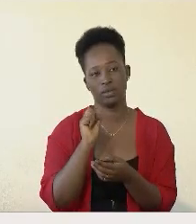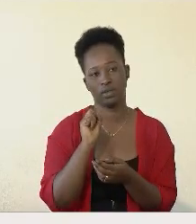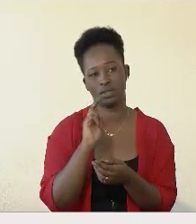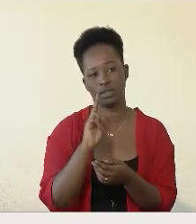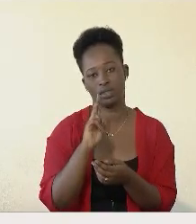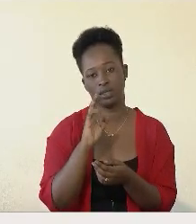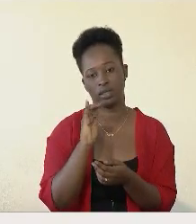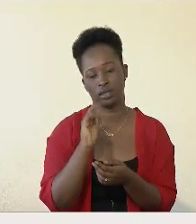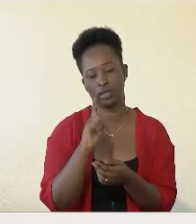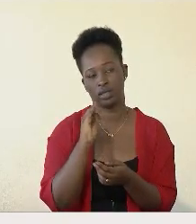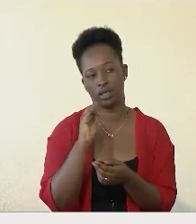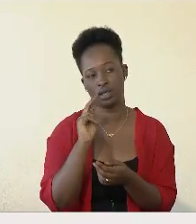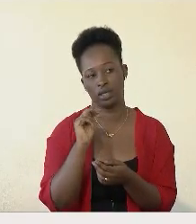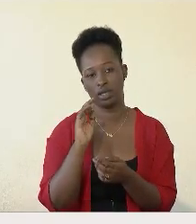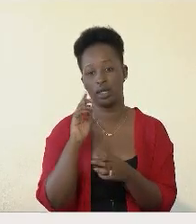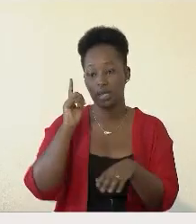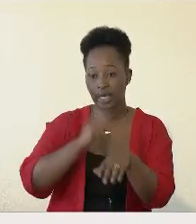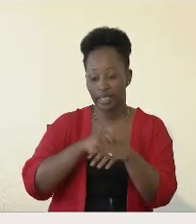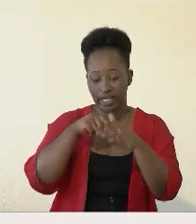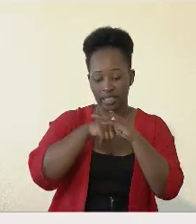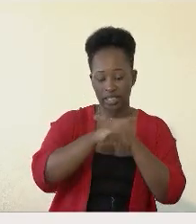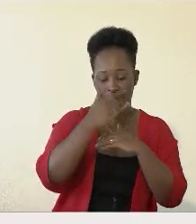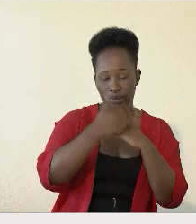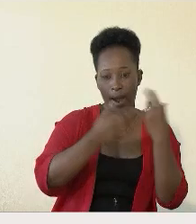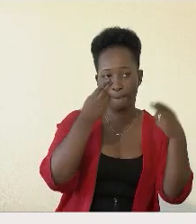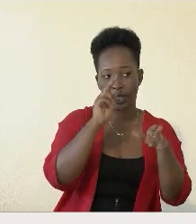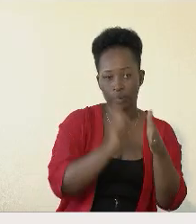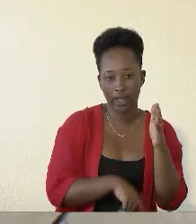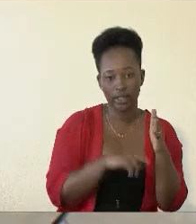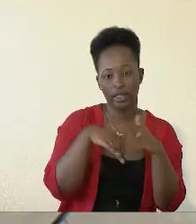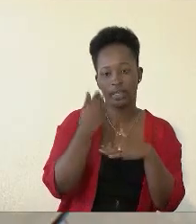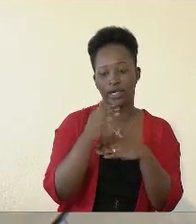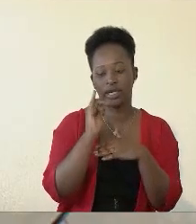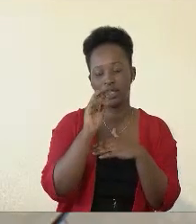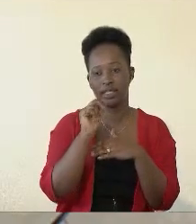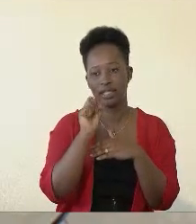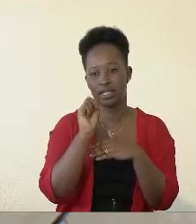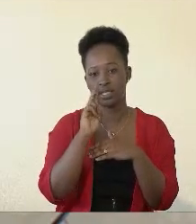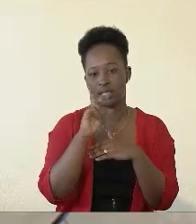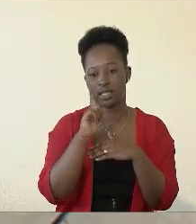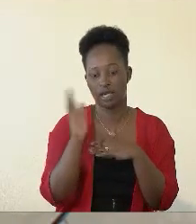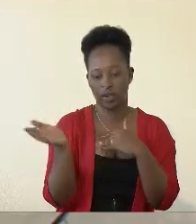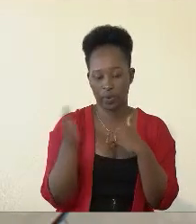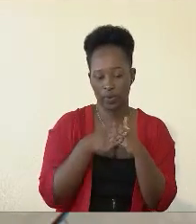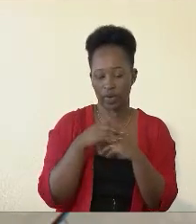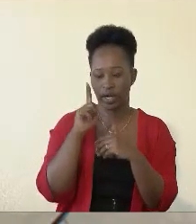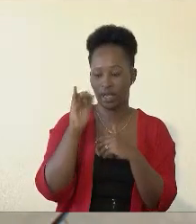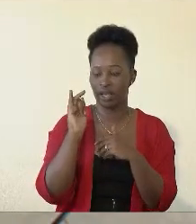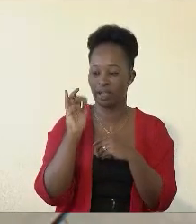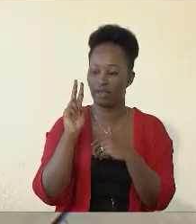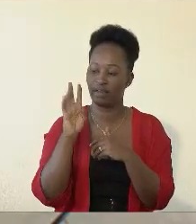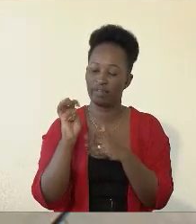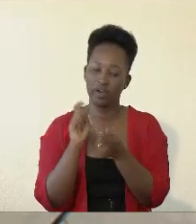the blood. And once they are released into the blood, what happens? Now the insulin causes the liver organ to convert